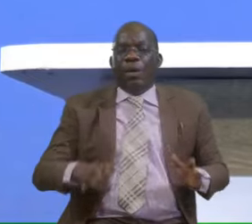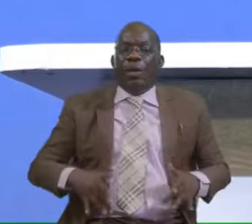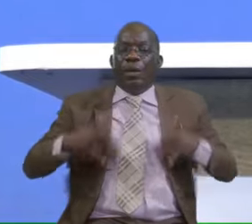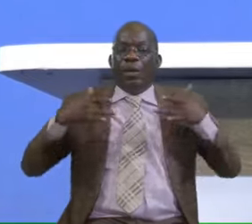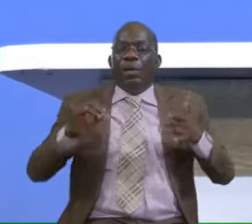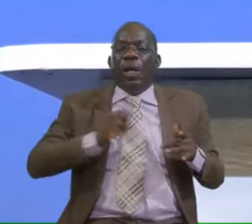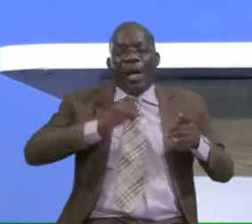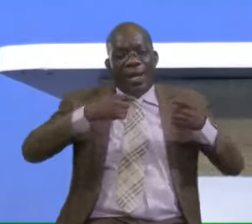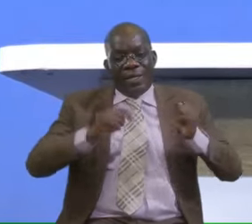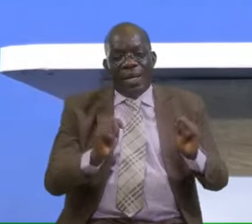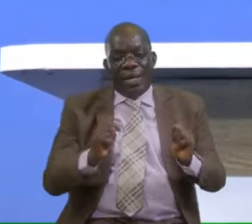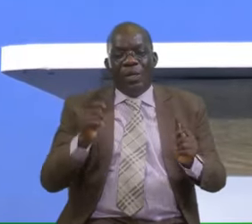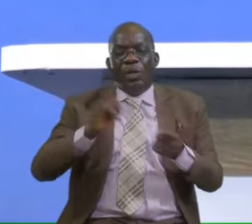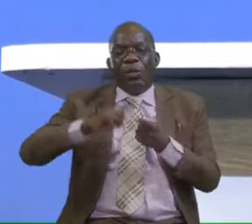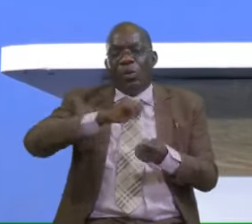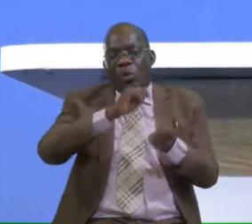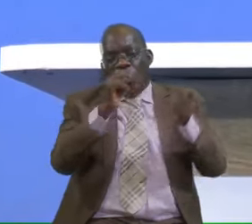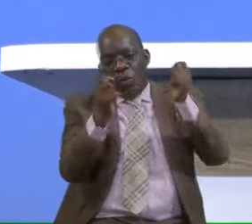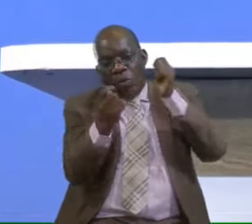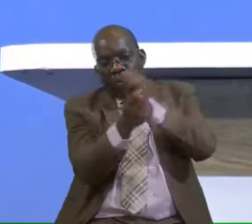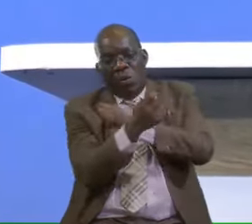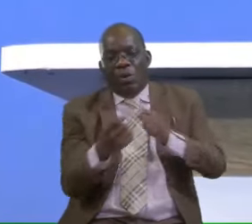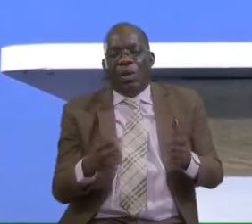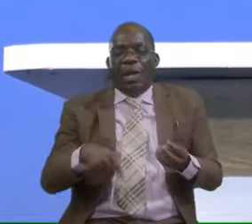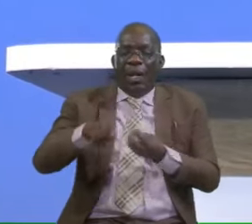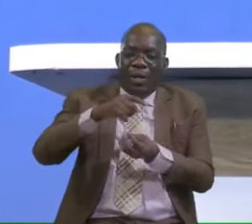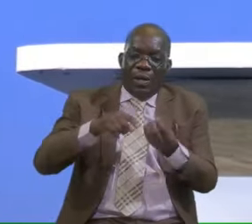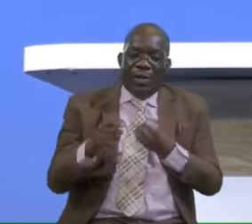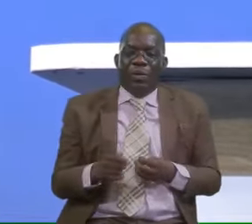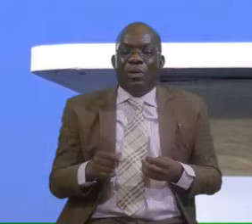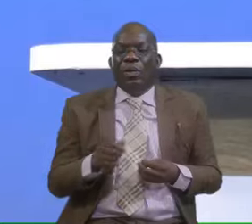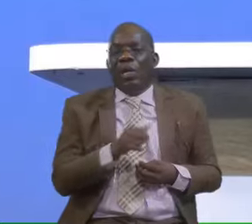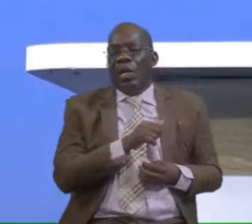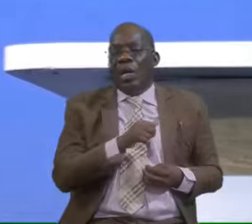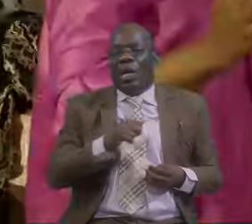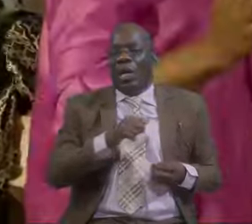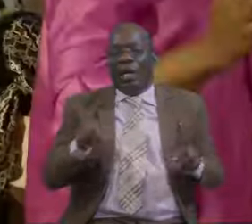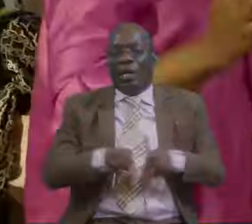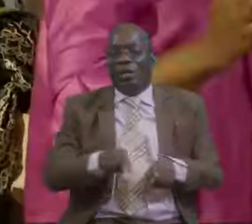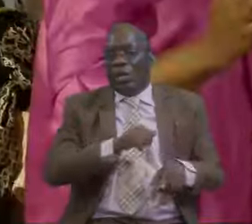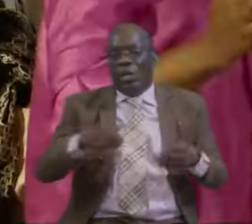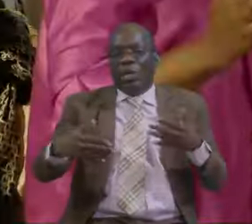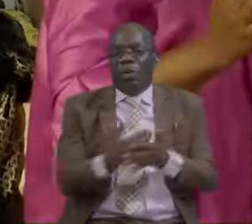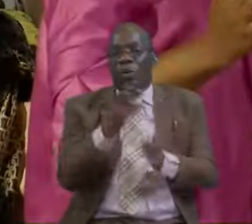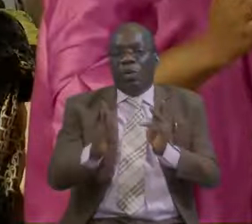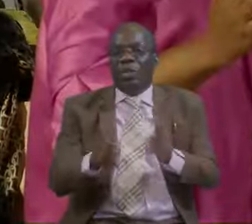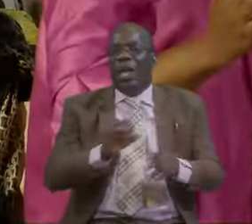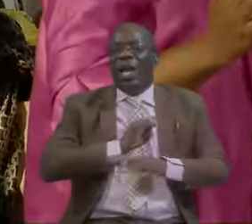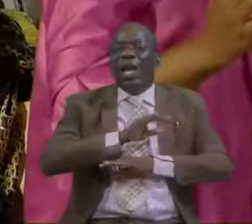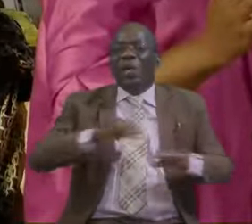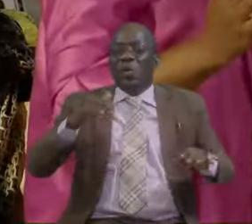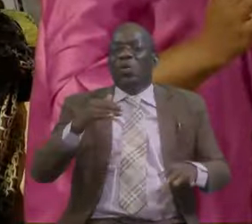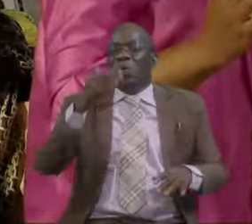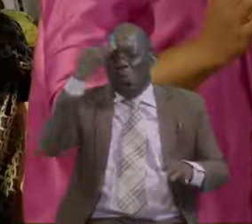tried to turn over a new leaf by myself. I couldn't make it.